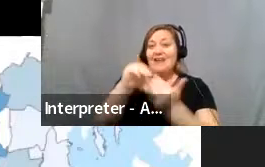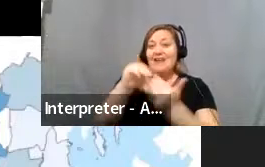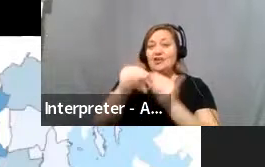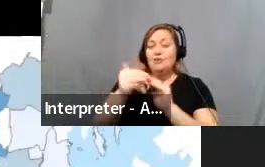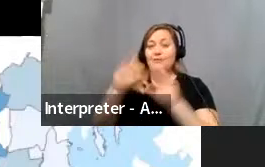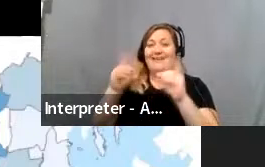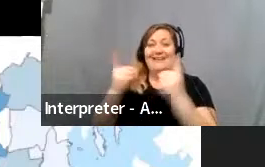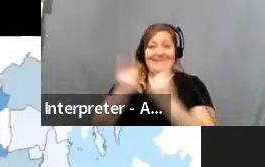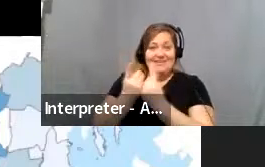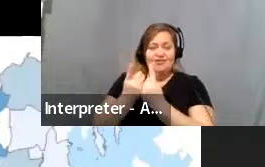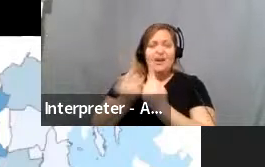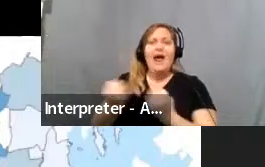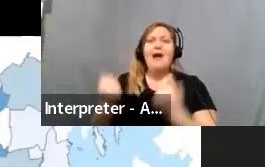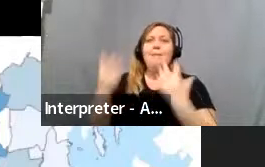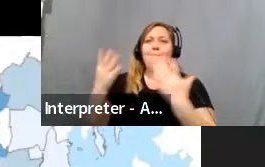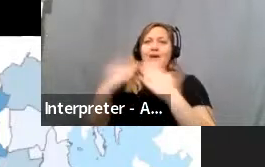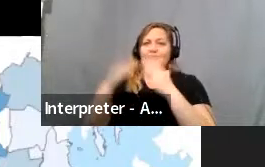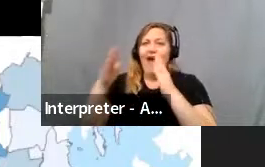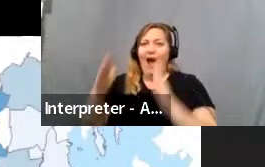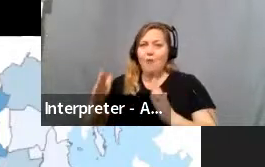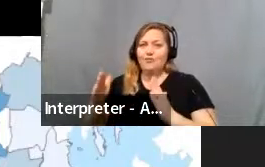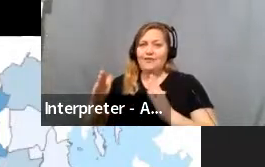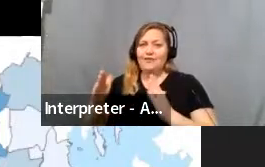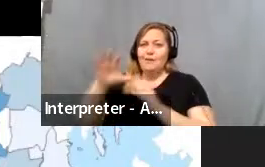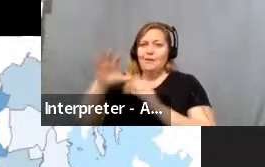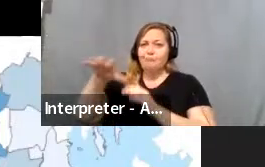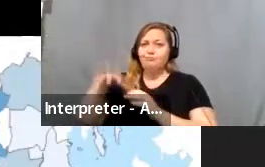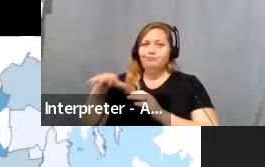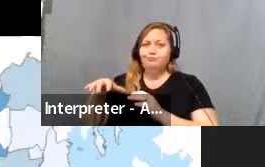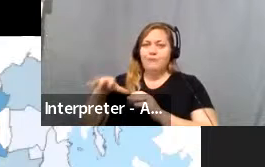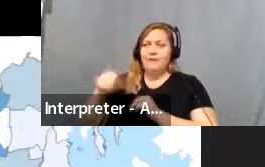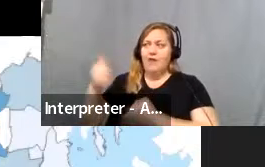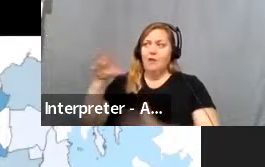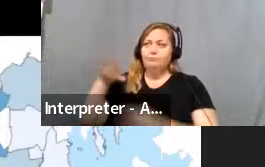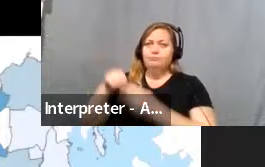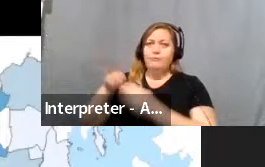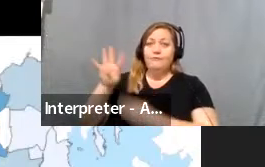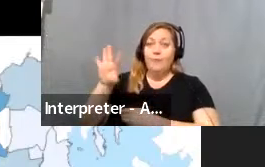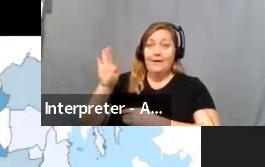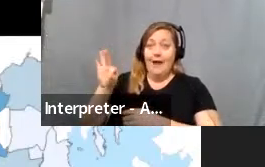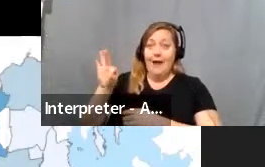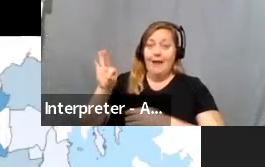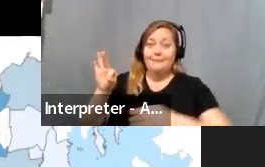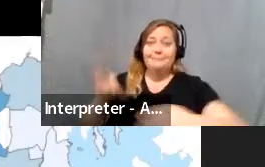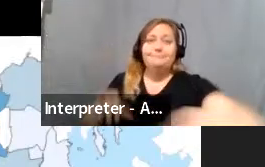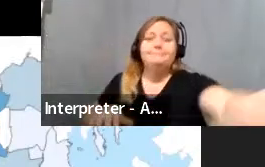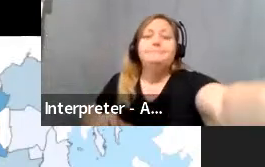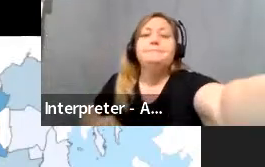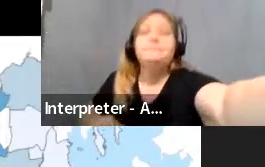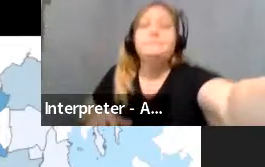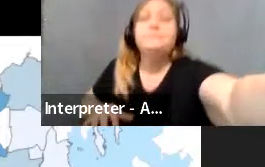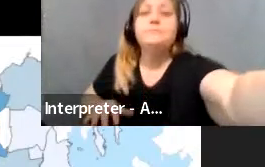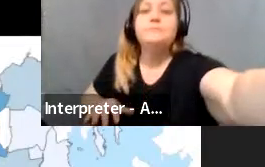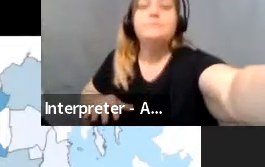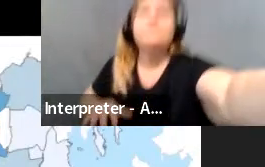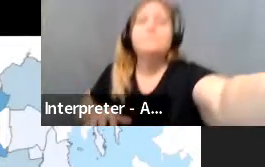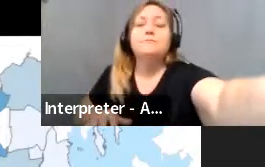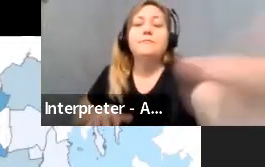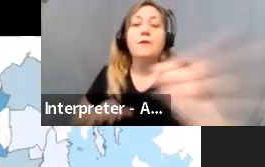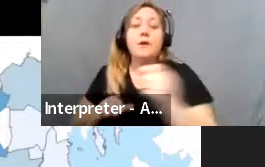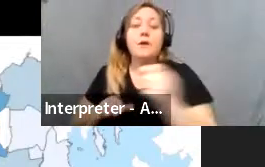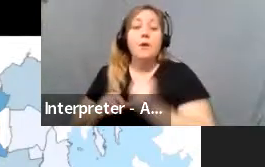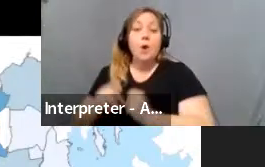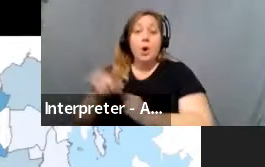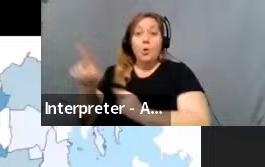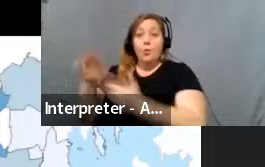produced as much housing as the other 49 combined. When some neighborhoods stop producing housing, that puts additional pressure